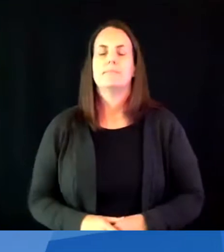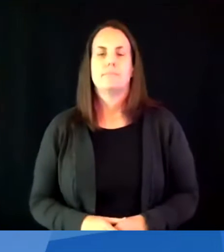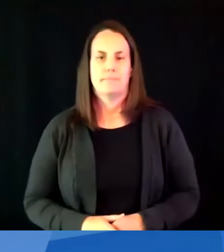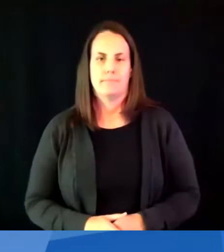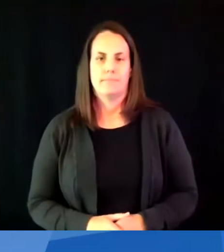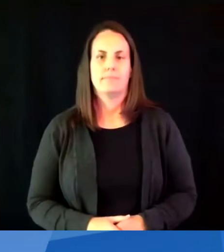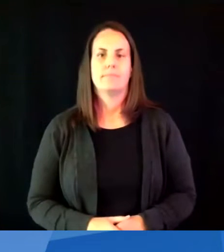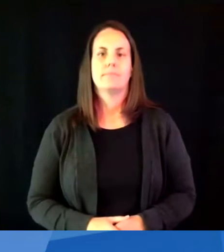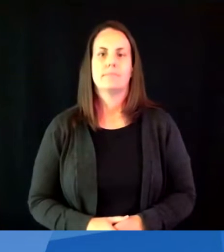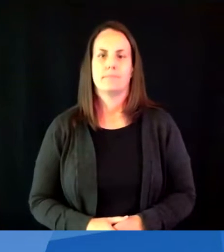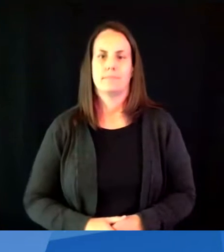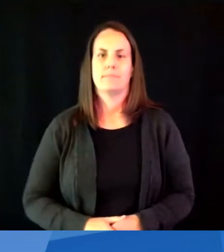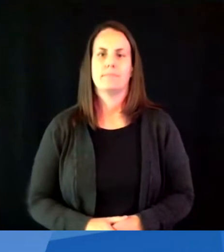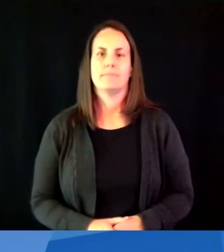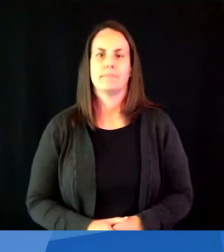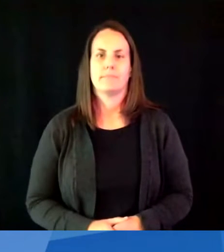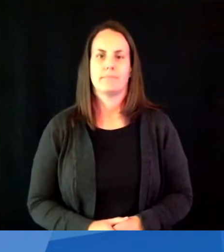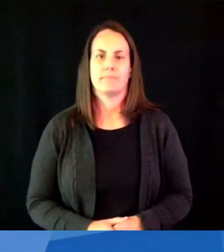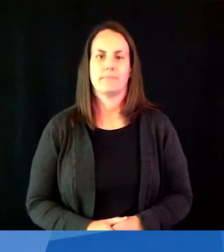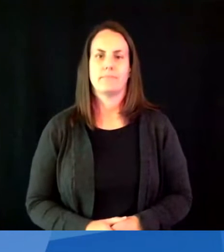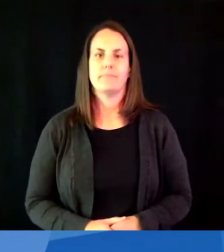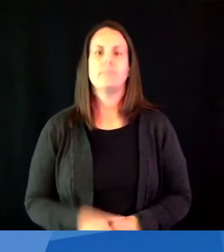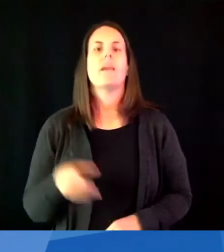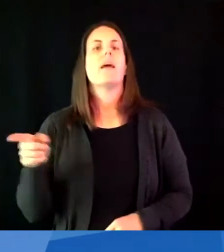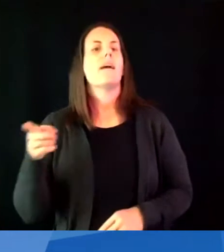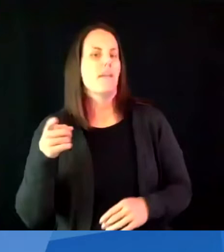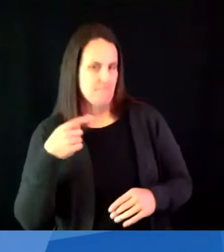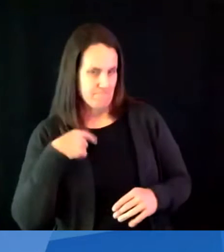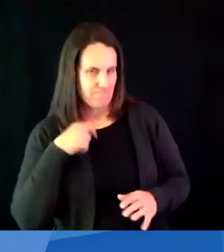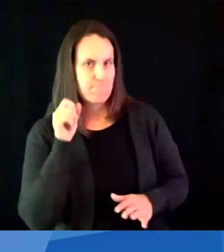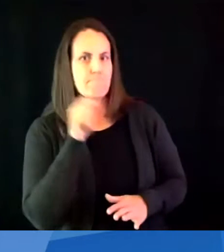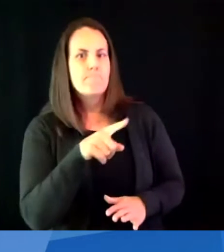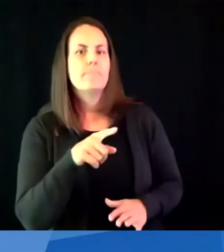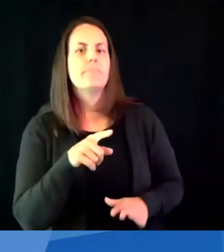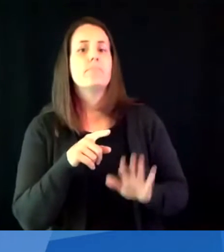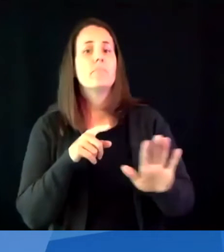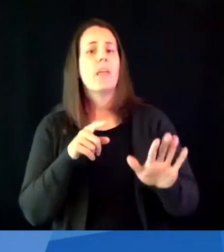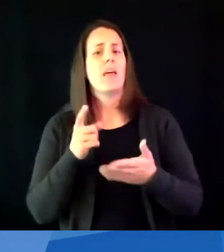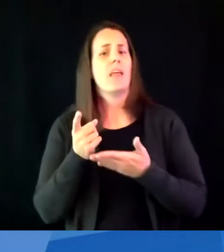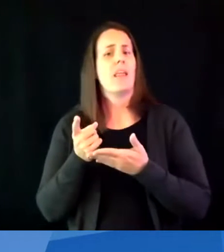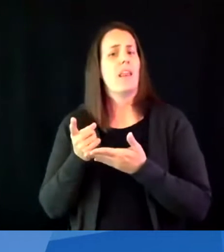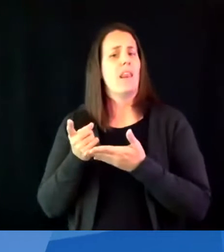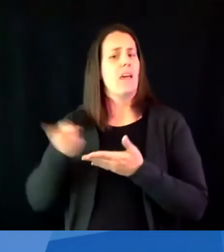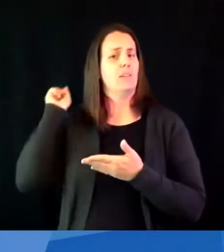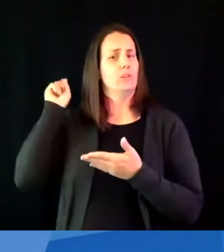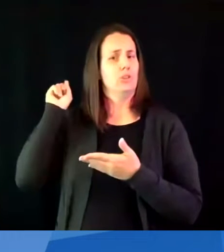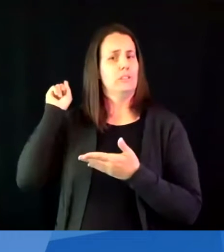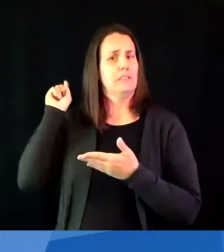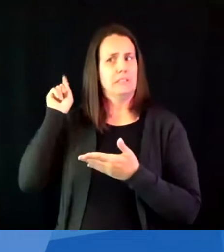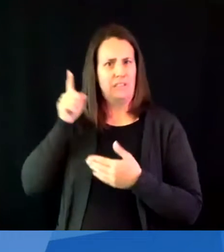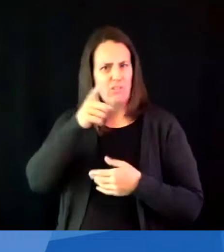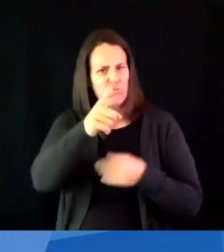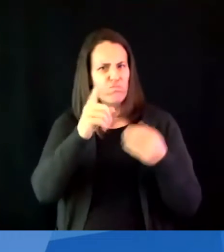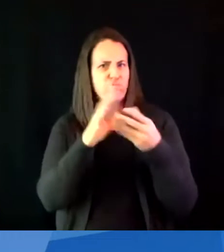So last week, we were told on the briefing that hospitals were nearly overwhelmed. There were staff